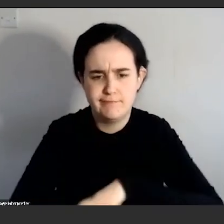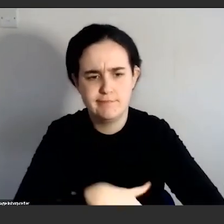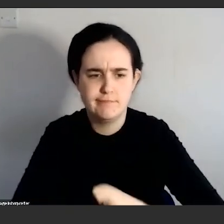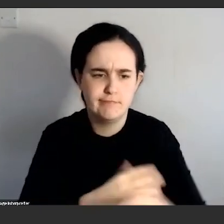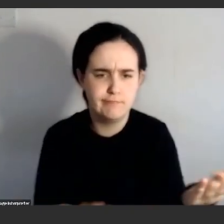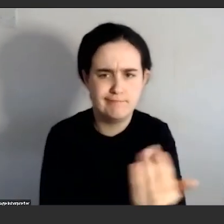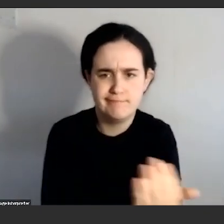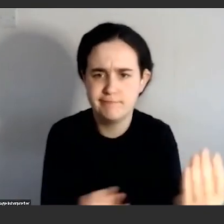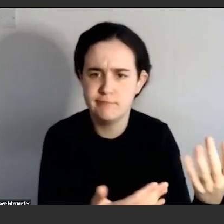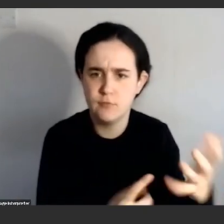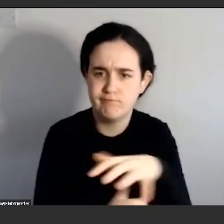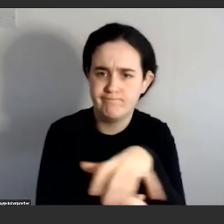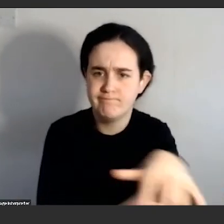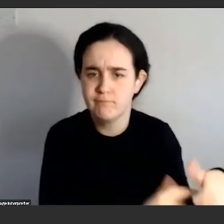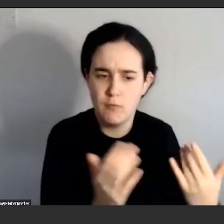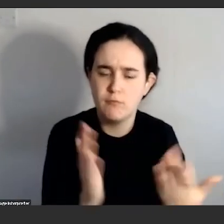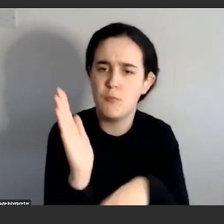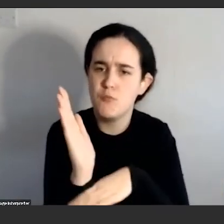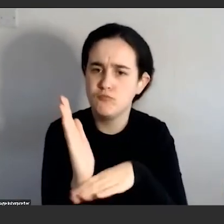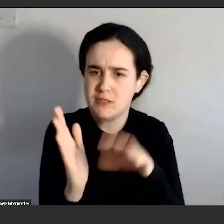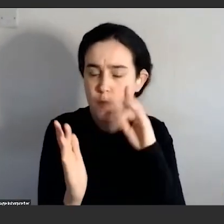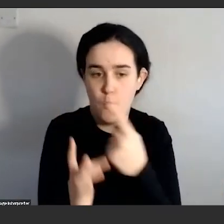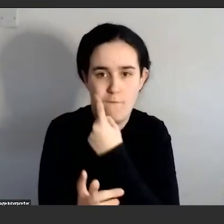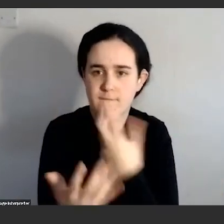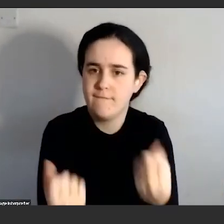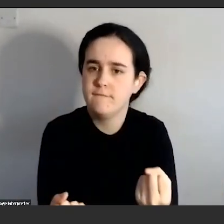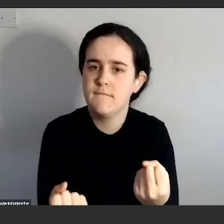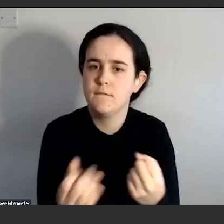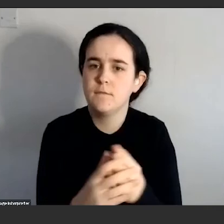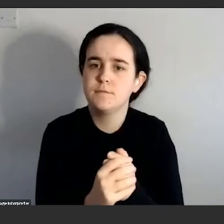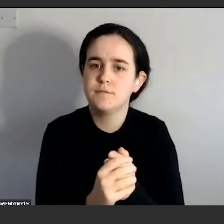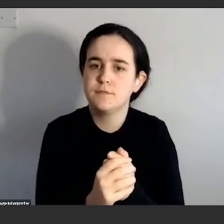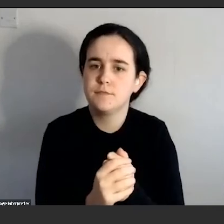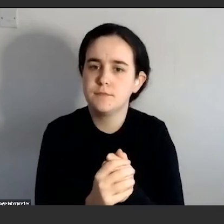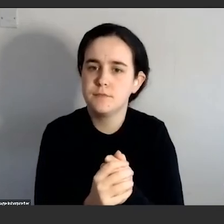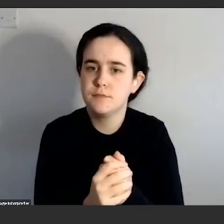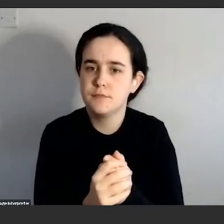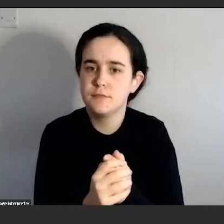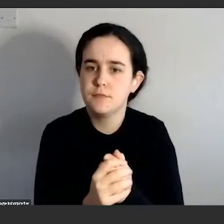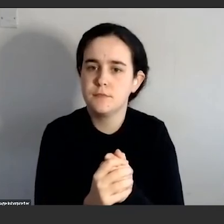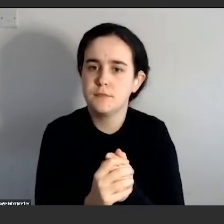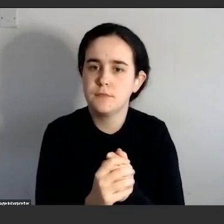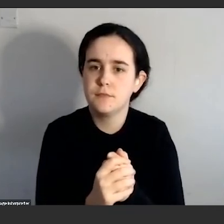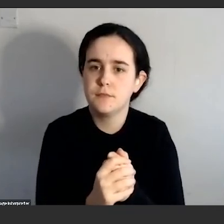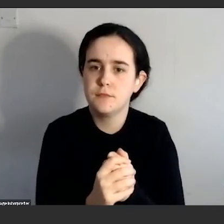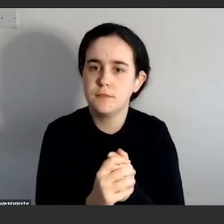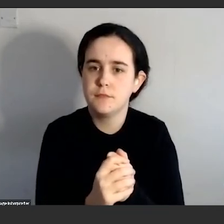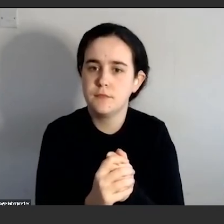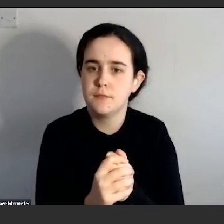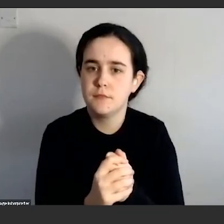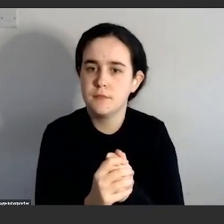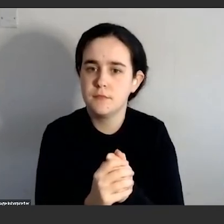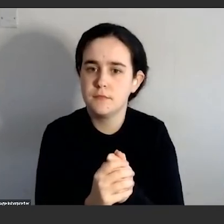should be easy, but it needs to be taken into account, the disability effect, for bringing those children to